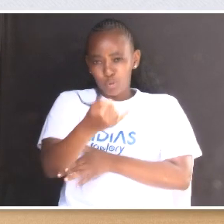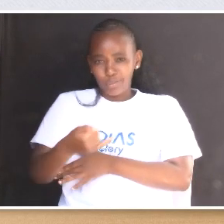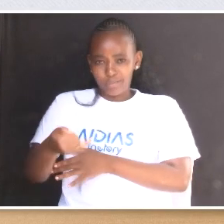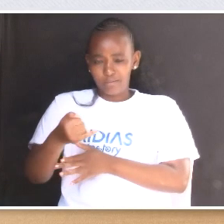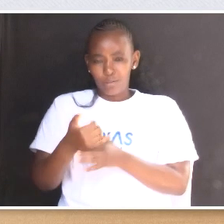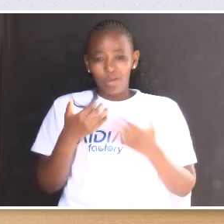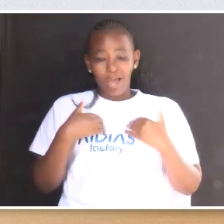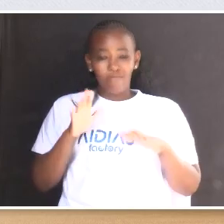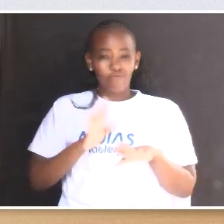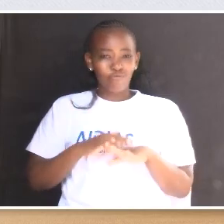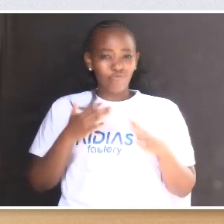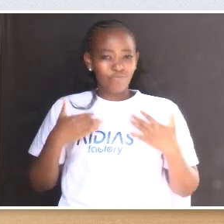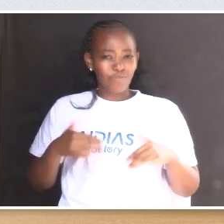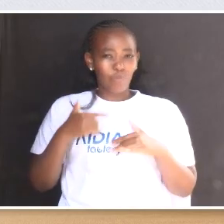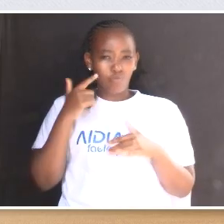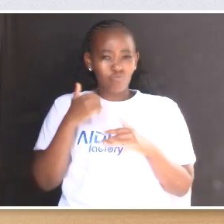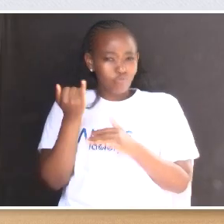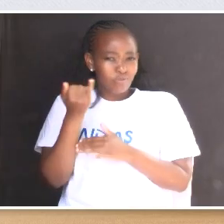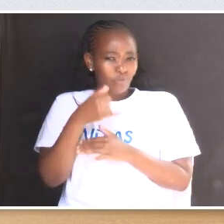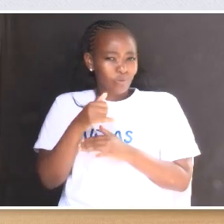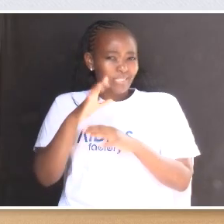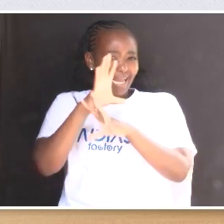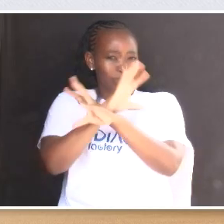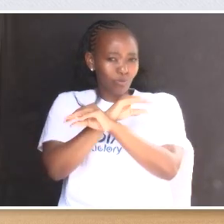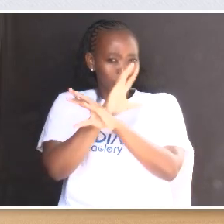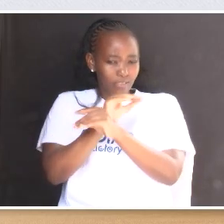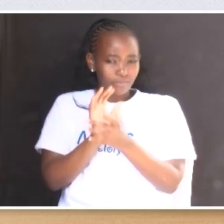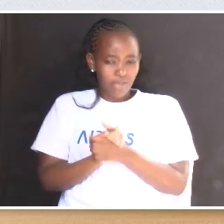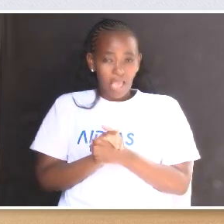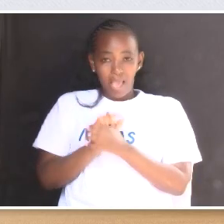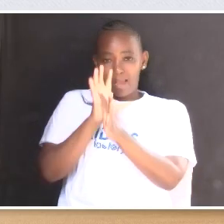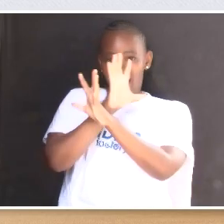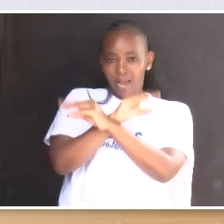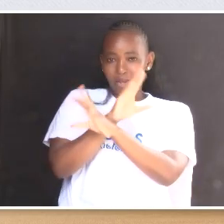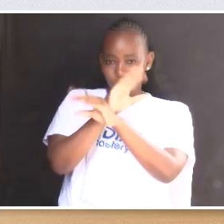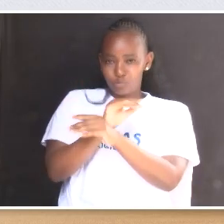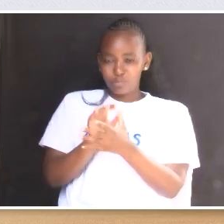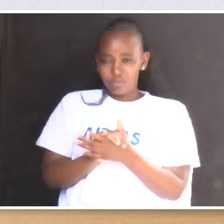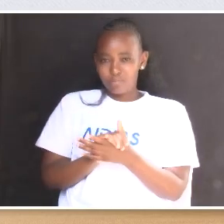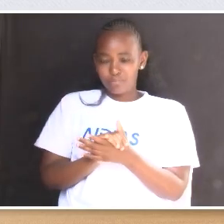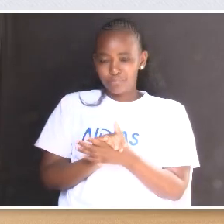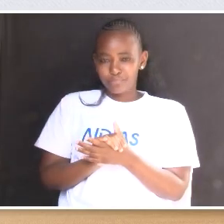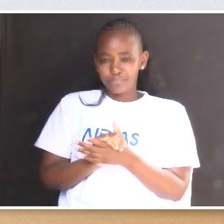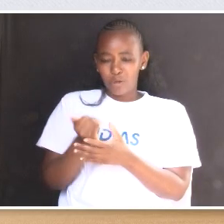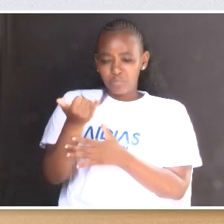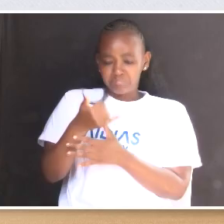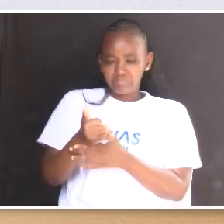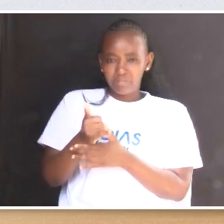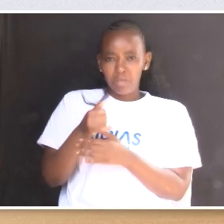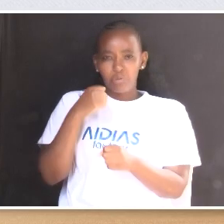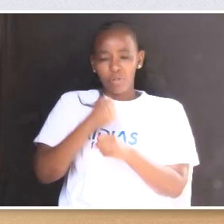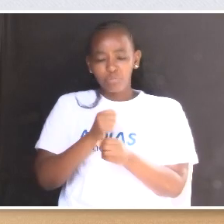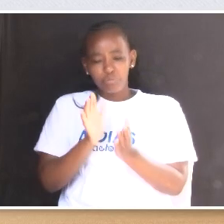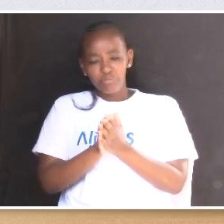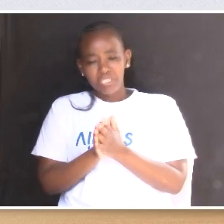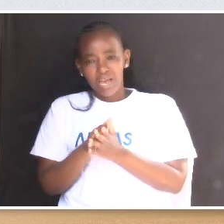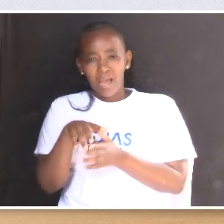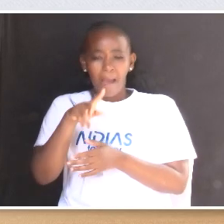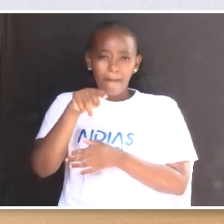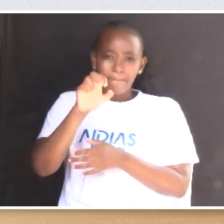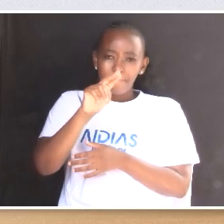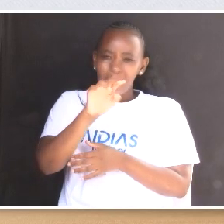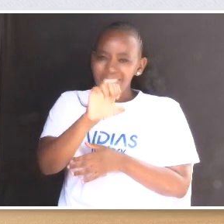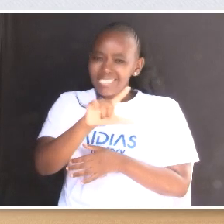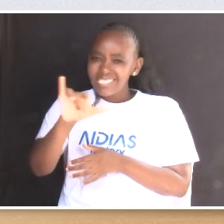very good in drawing cartoons. Those cartoons or whatever drawings that you do, whether you are doing it with a pencil or you are doing it on